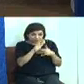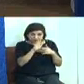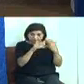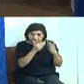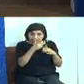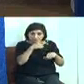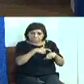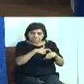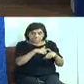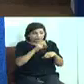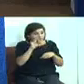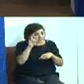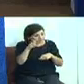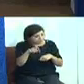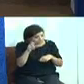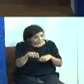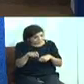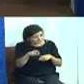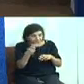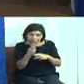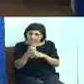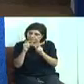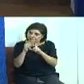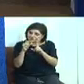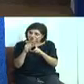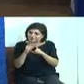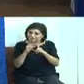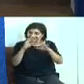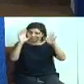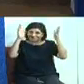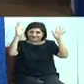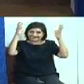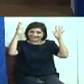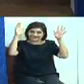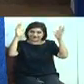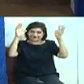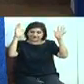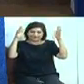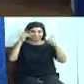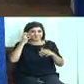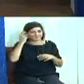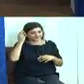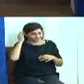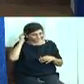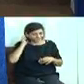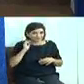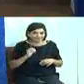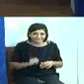use words."